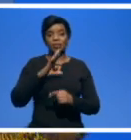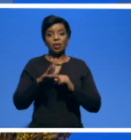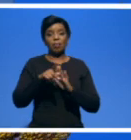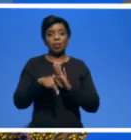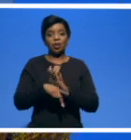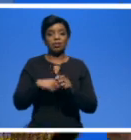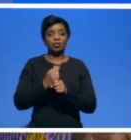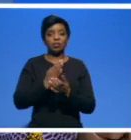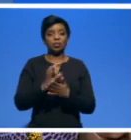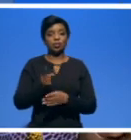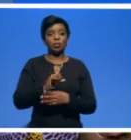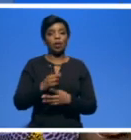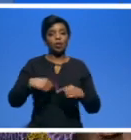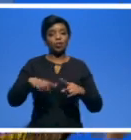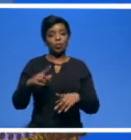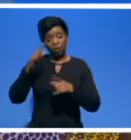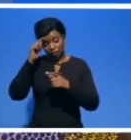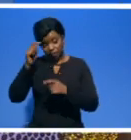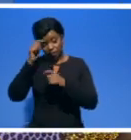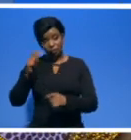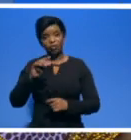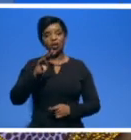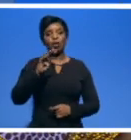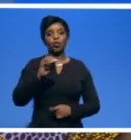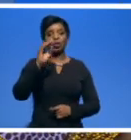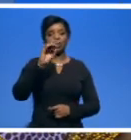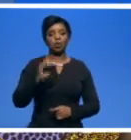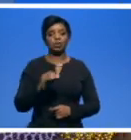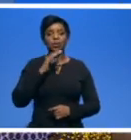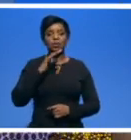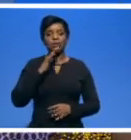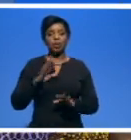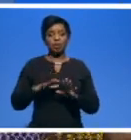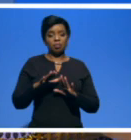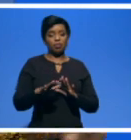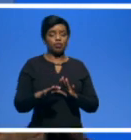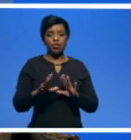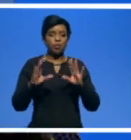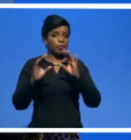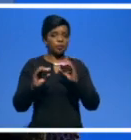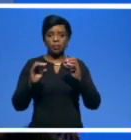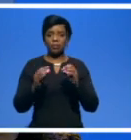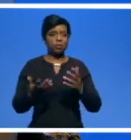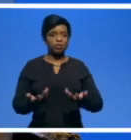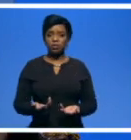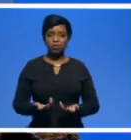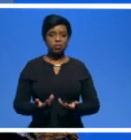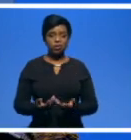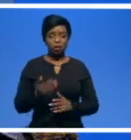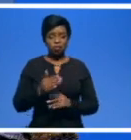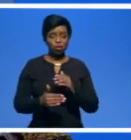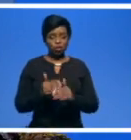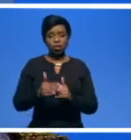we realize the 40%. So they do not even move. Jwale, re progress e teng